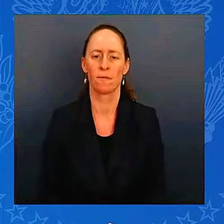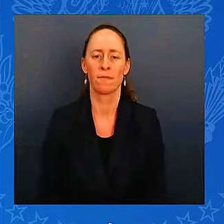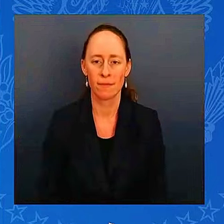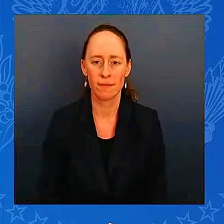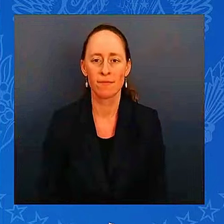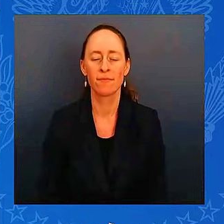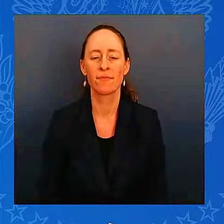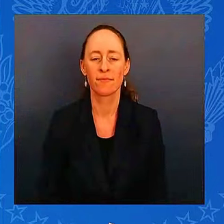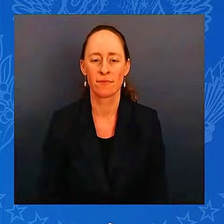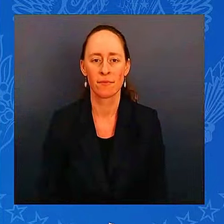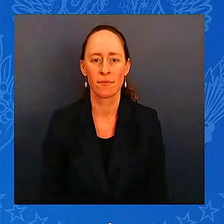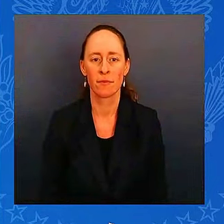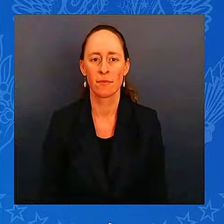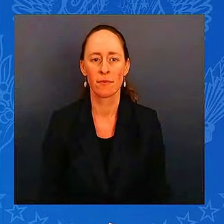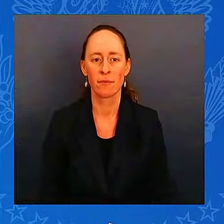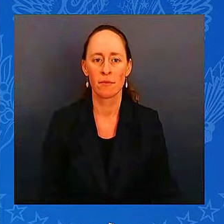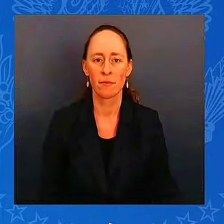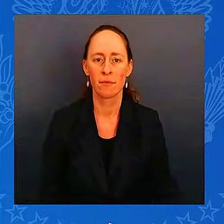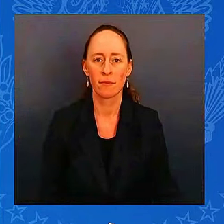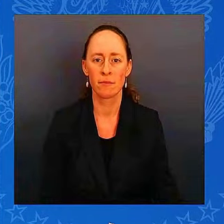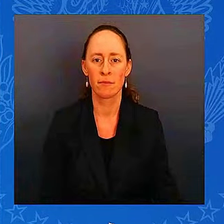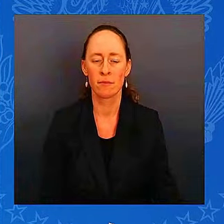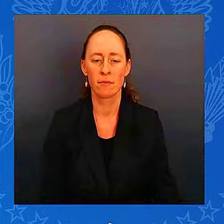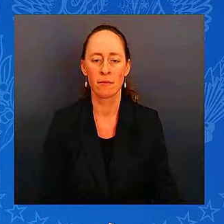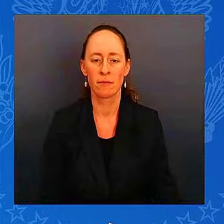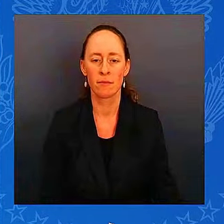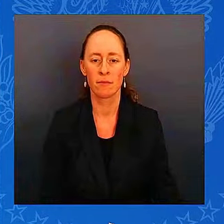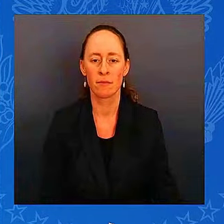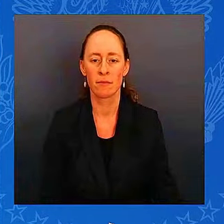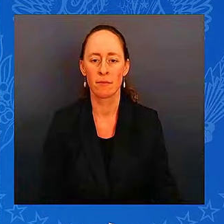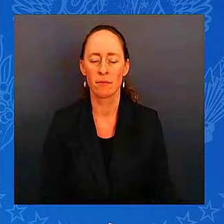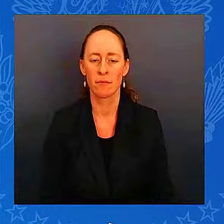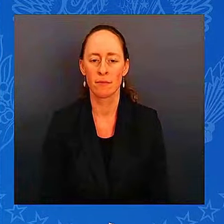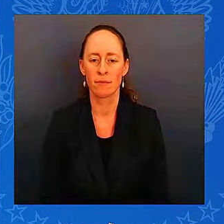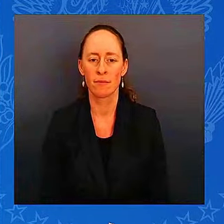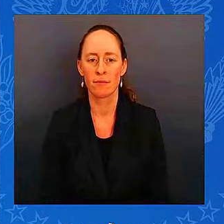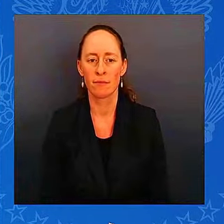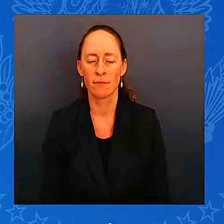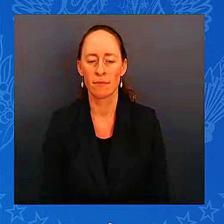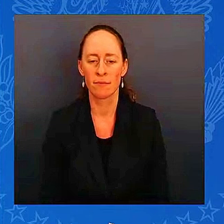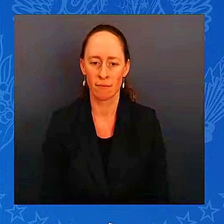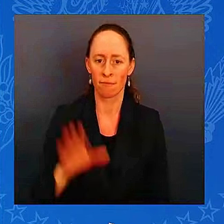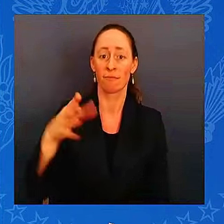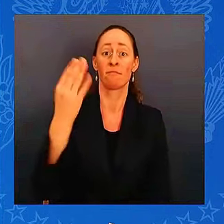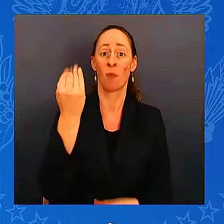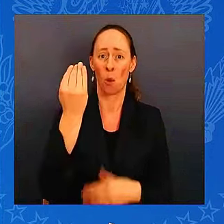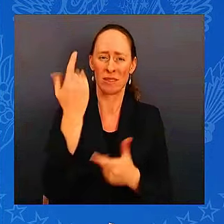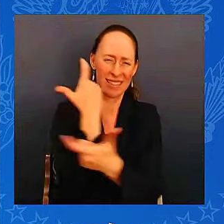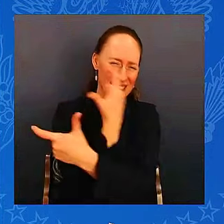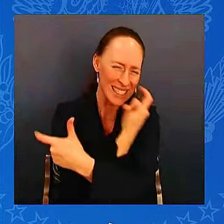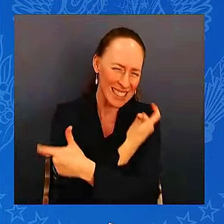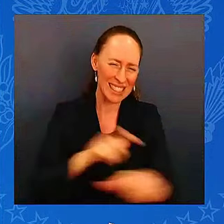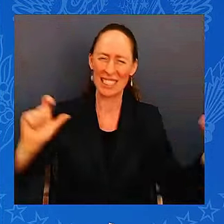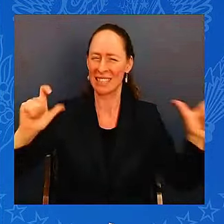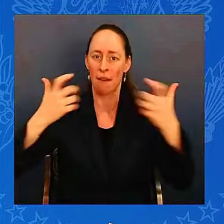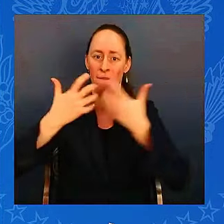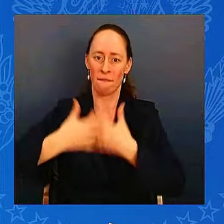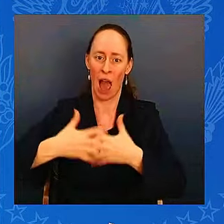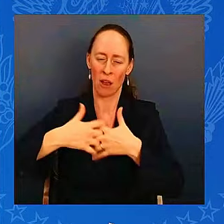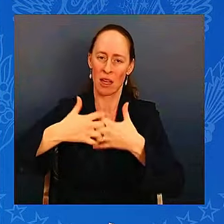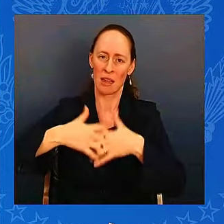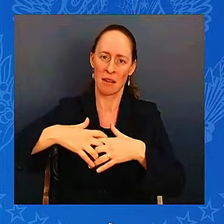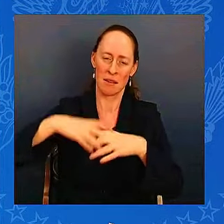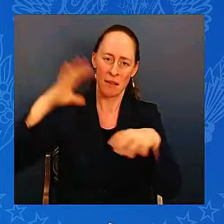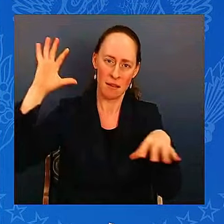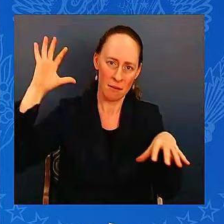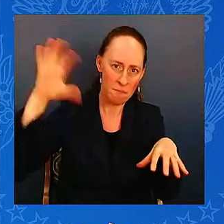There are more than 14 gigafactories, massive, large-scale factories opening or under construction to make advanced batteries here in America, and more